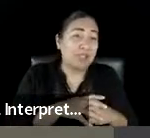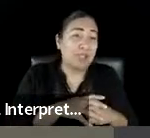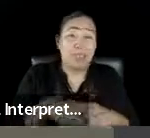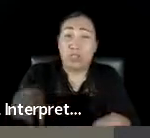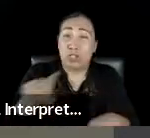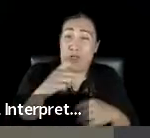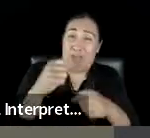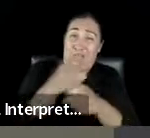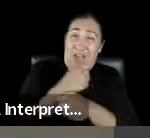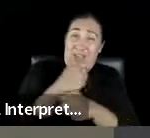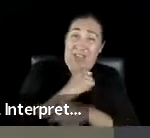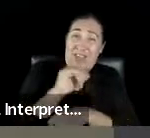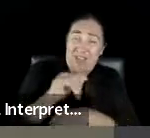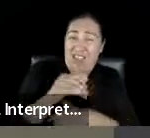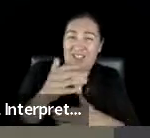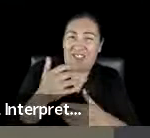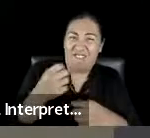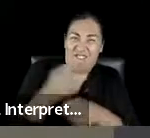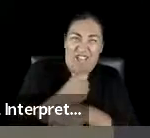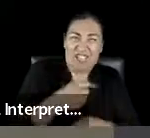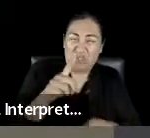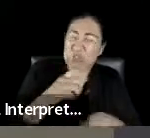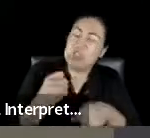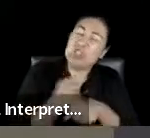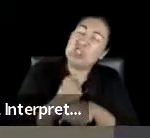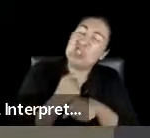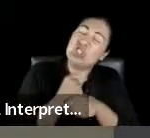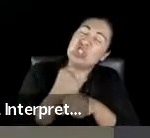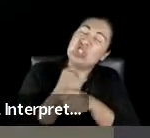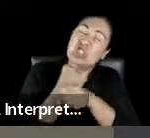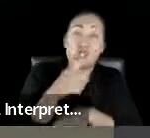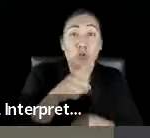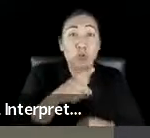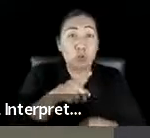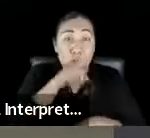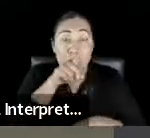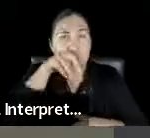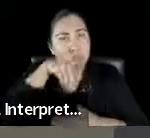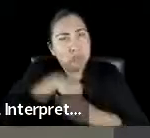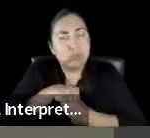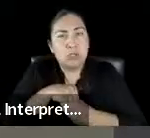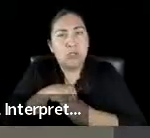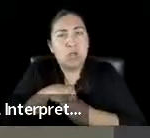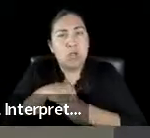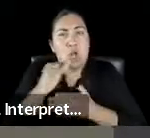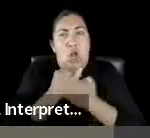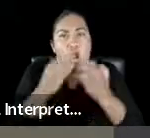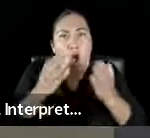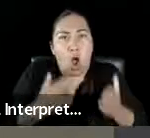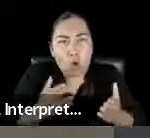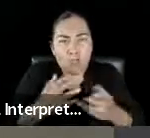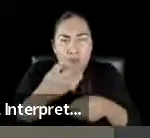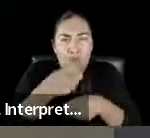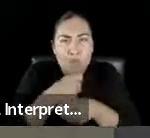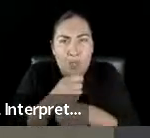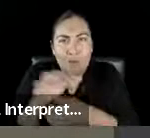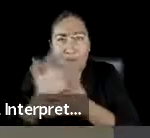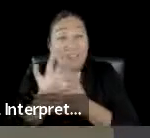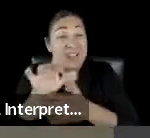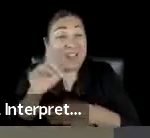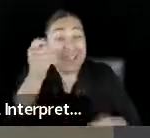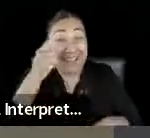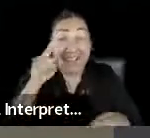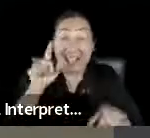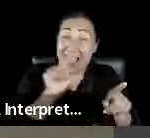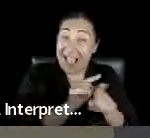you're fighting the good fight. You guys are you're true artists, and as artists, we have a